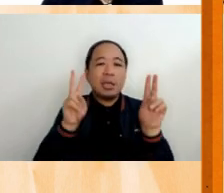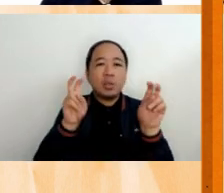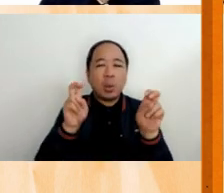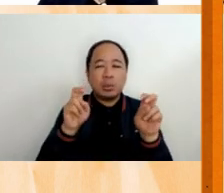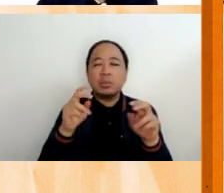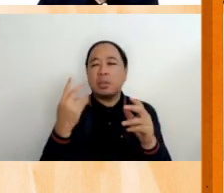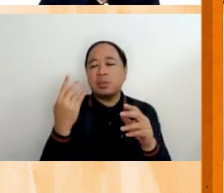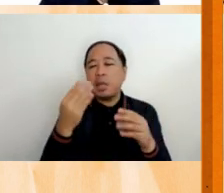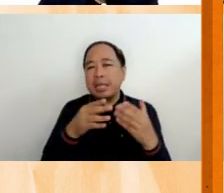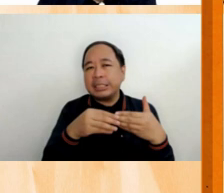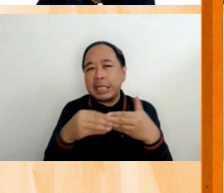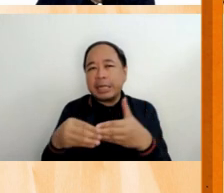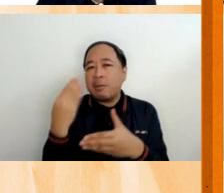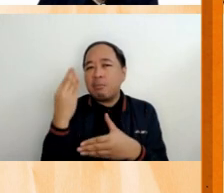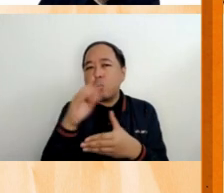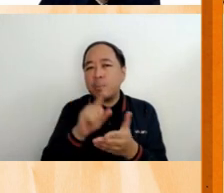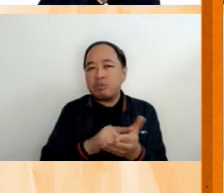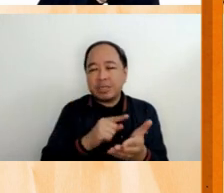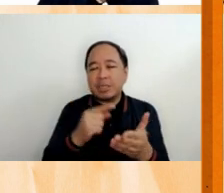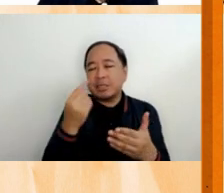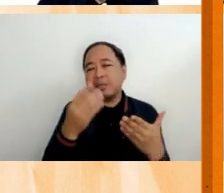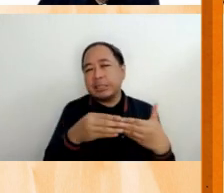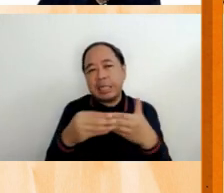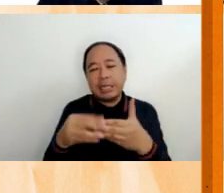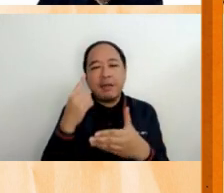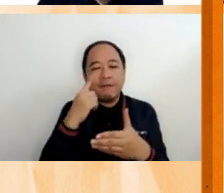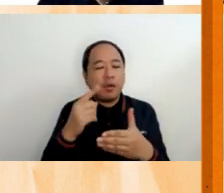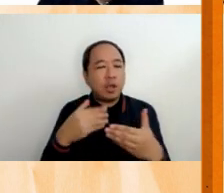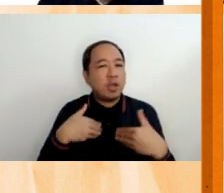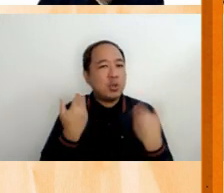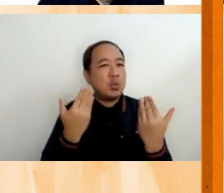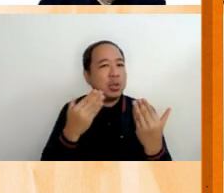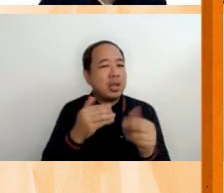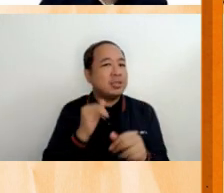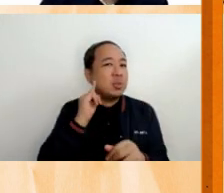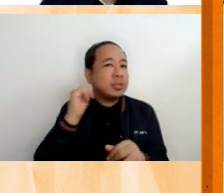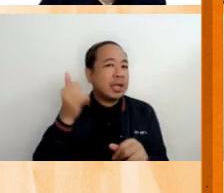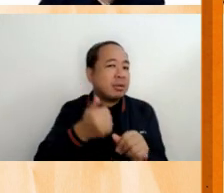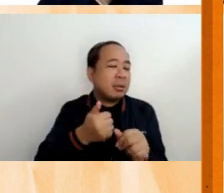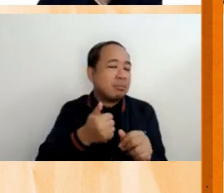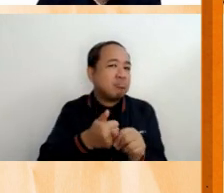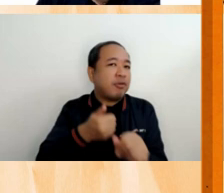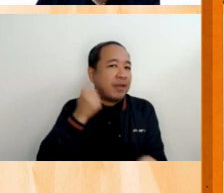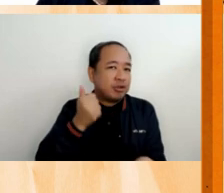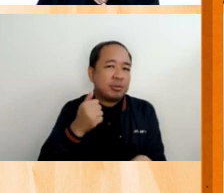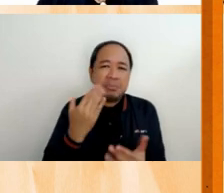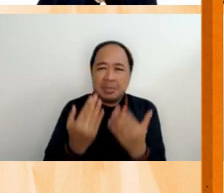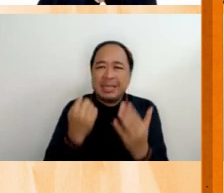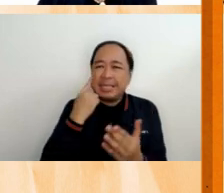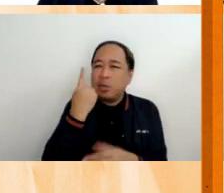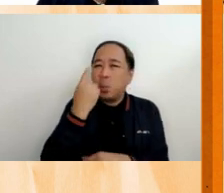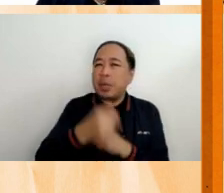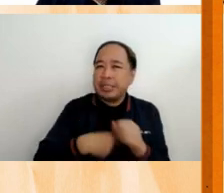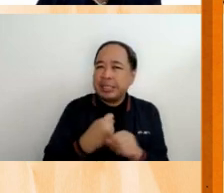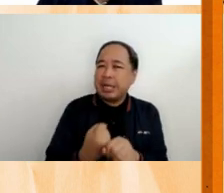ago. Or maybe 2 years ago. I'm not sure. But yeah, this is, you can have the link here that